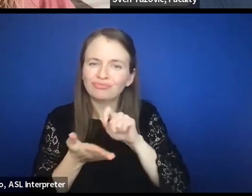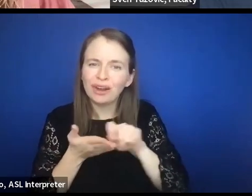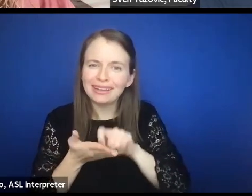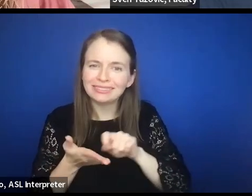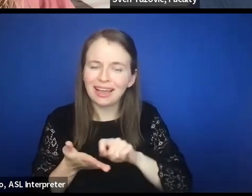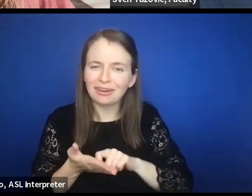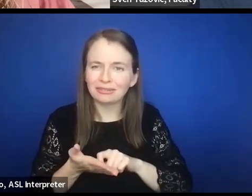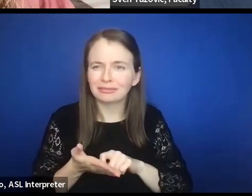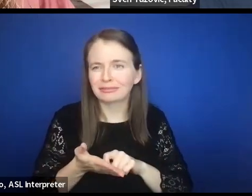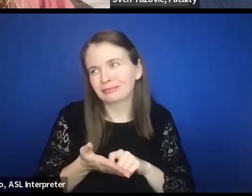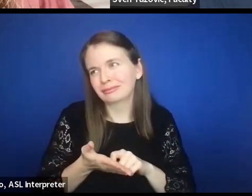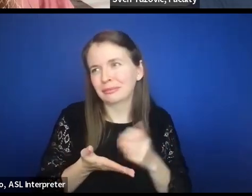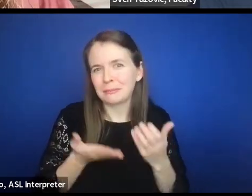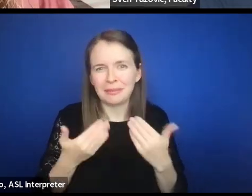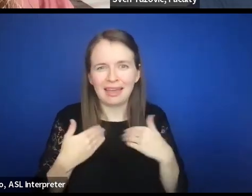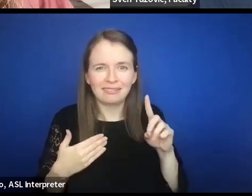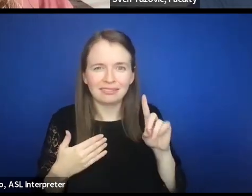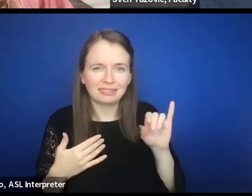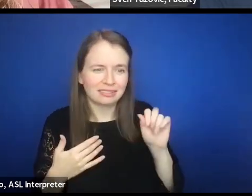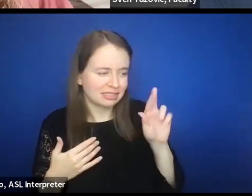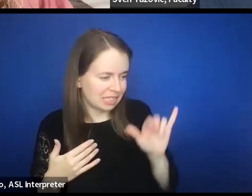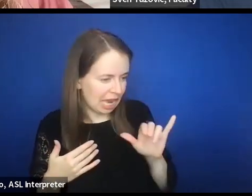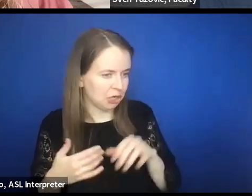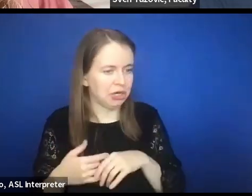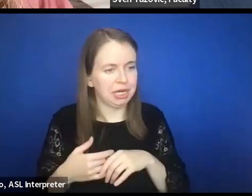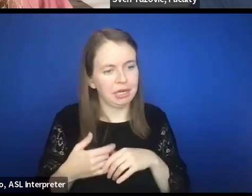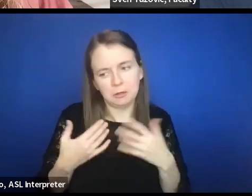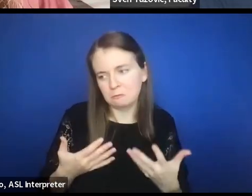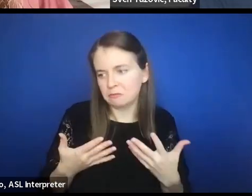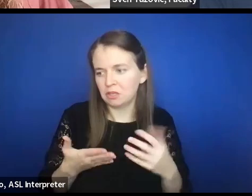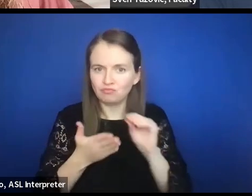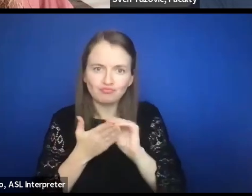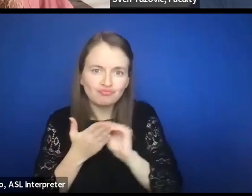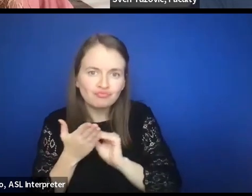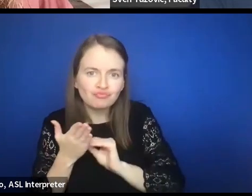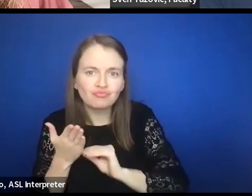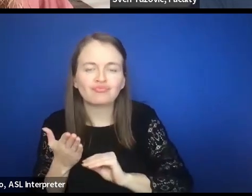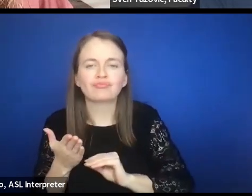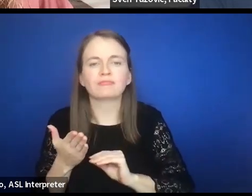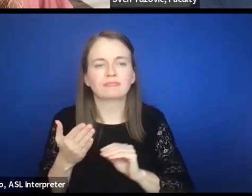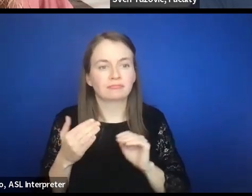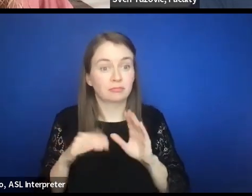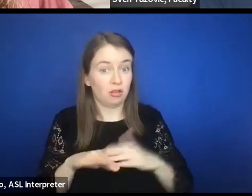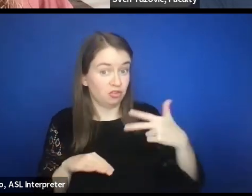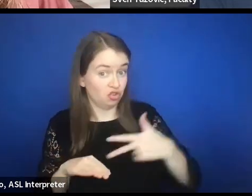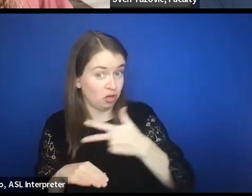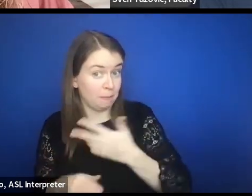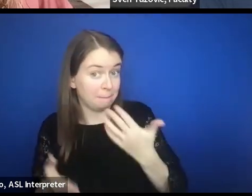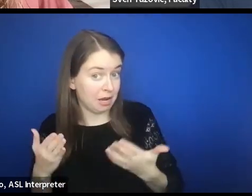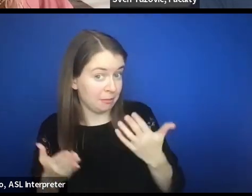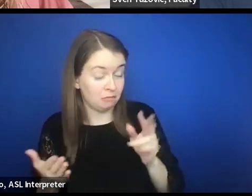and maybe have a diary that you already like took or that you kept on the ship,